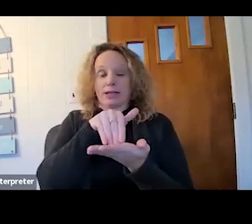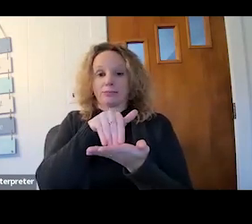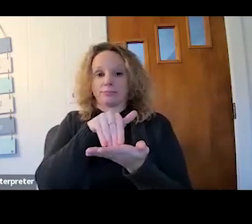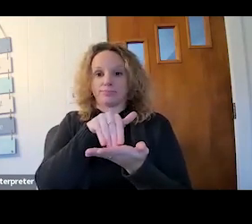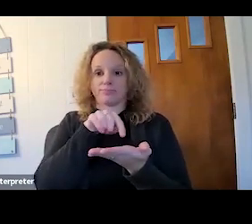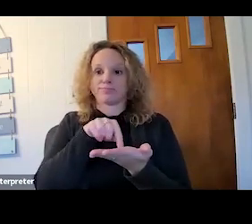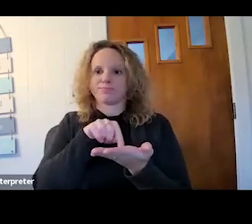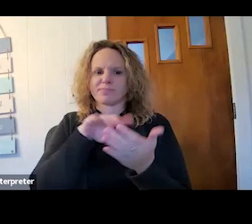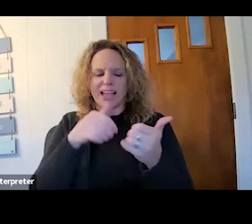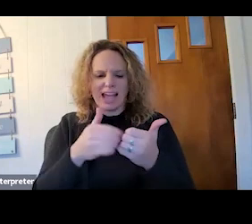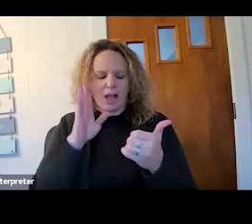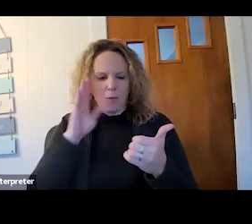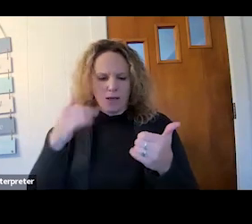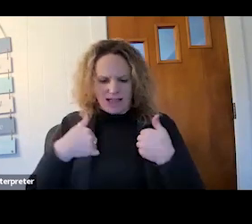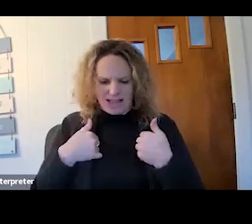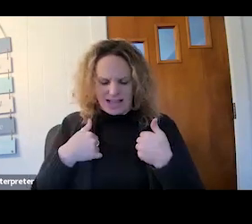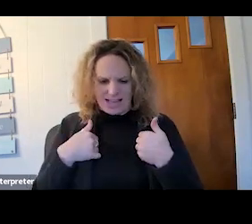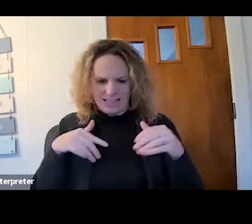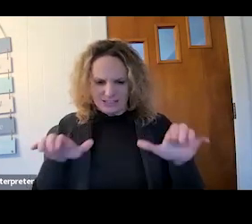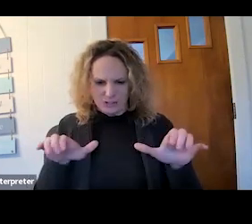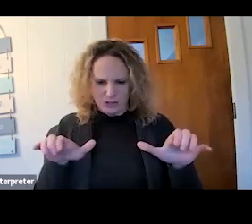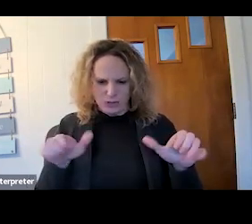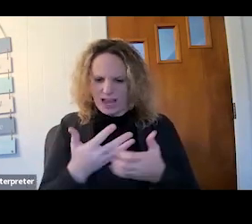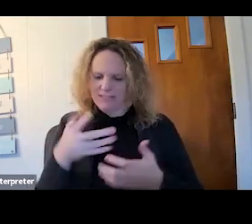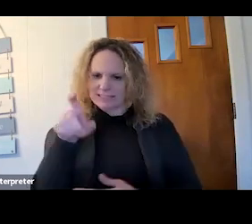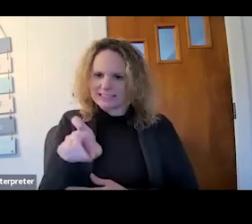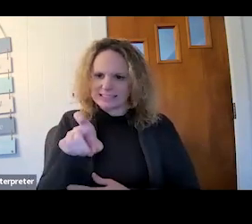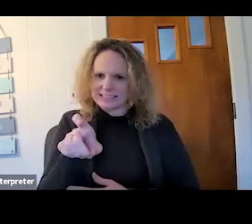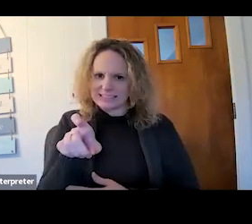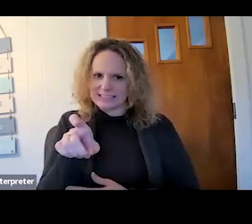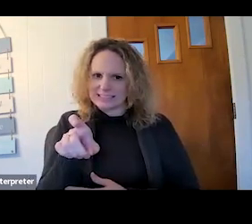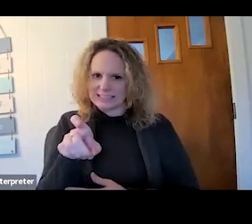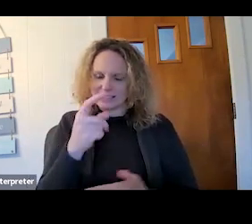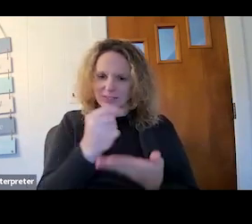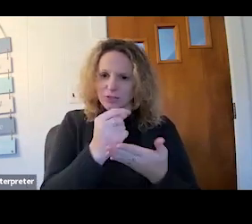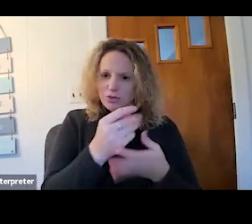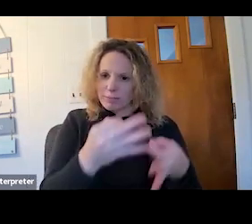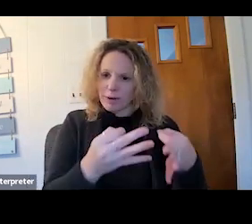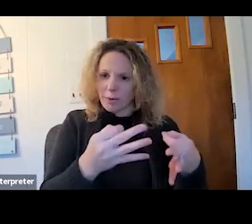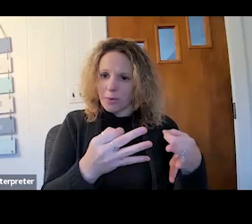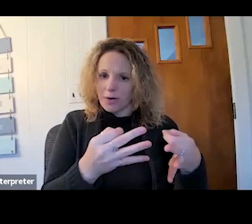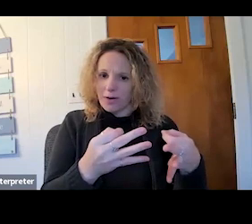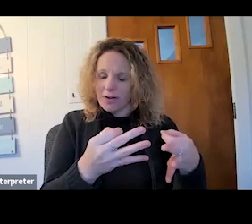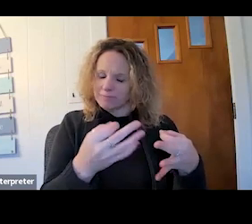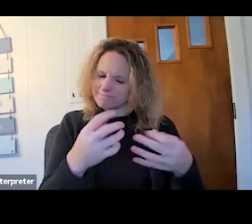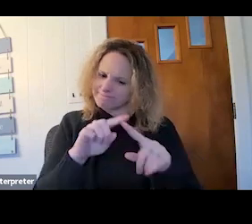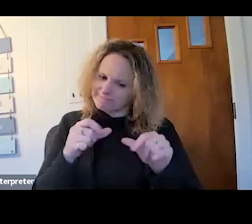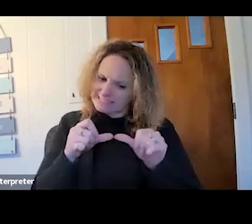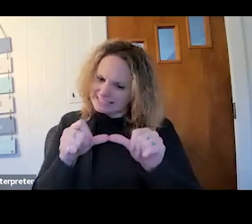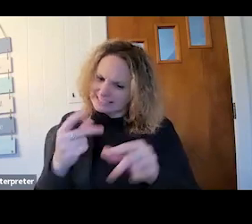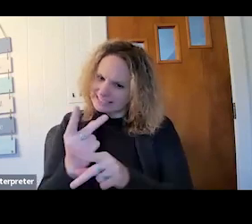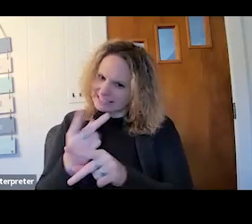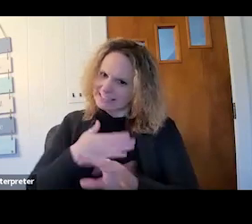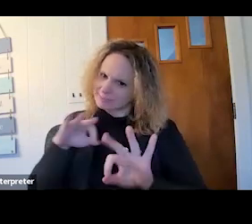How am I going to do everything that I need to do in treatment court and still take care of